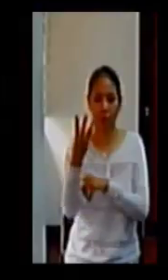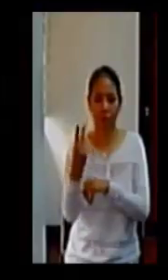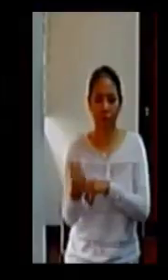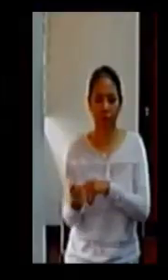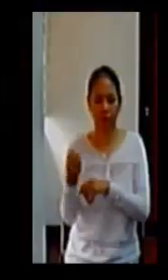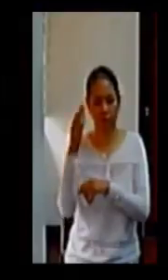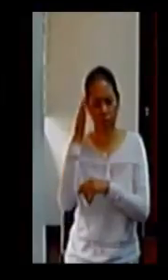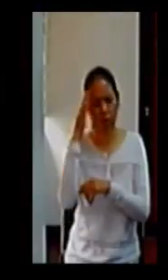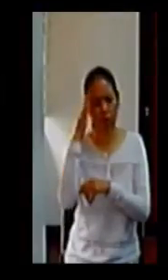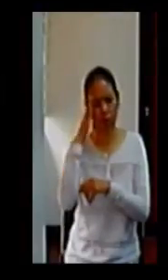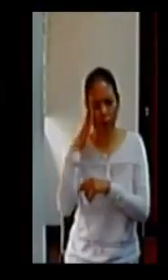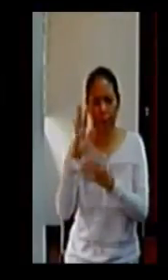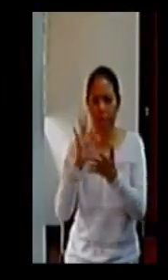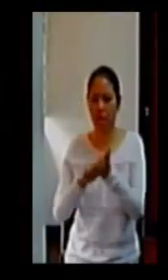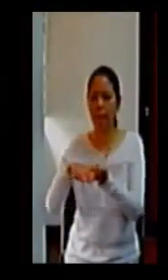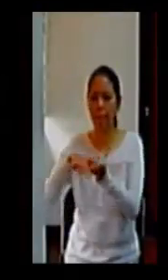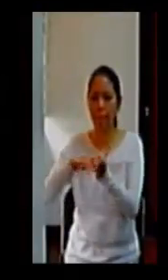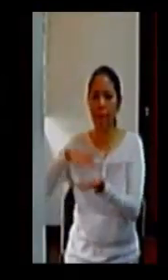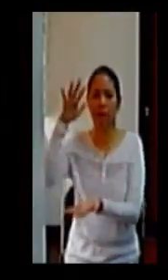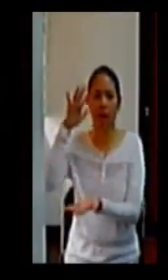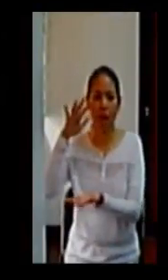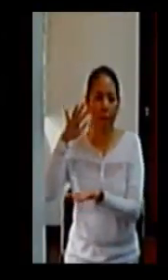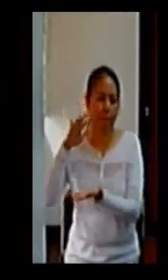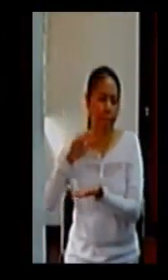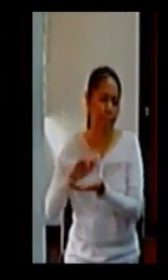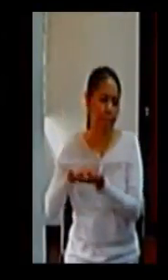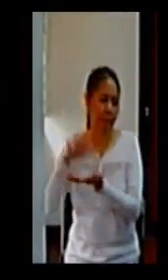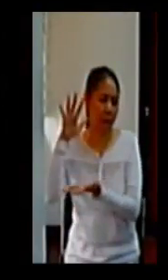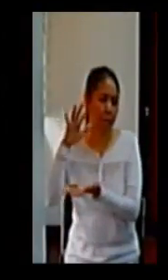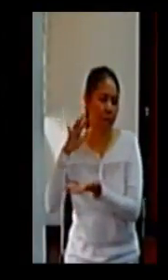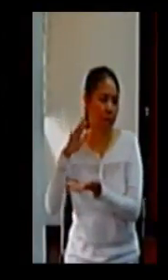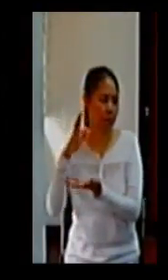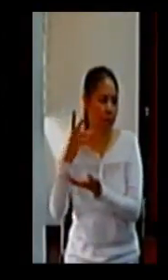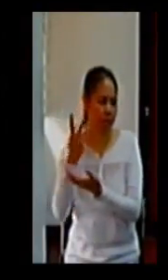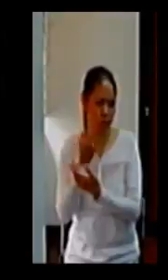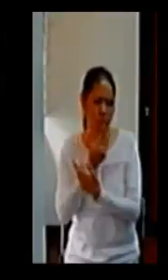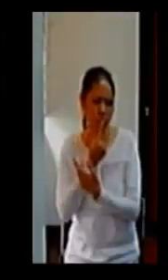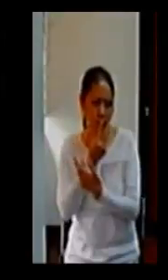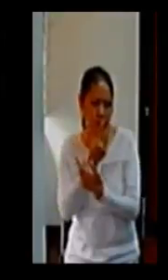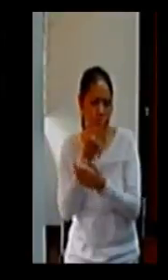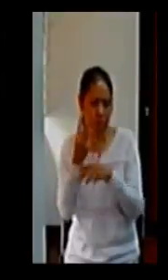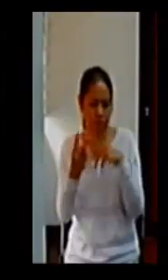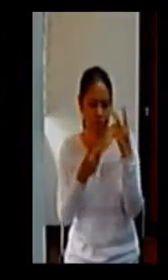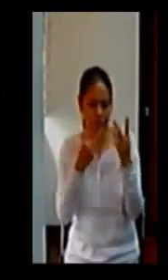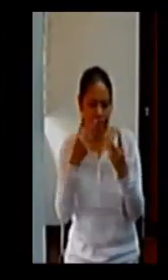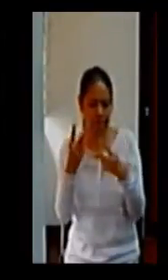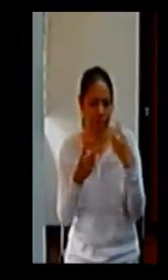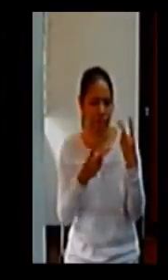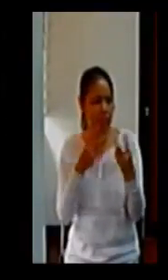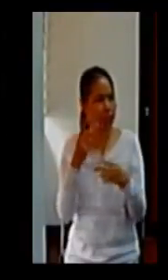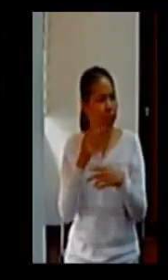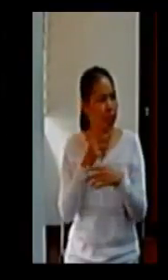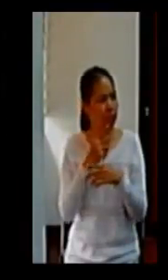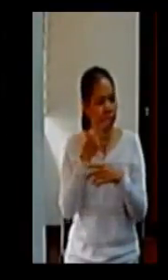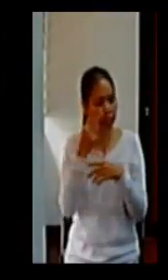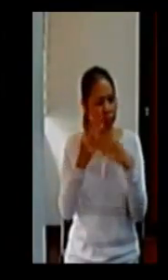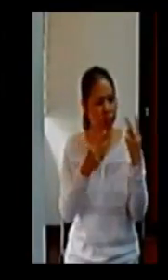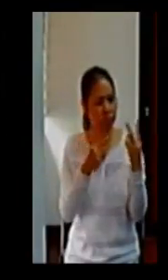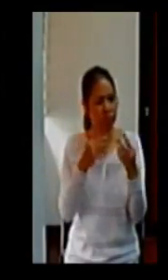millionaire. And when he visited Banawe, he admires the place. So he buy a house and a